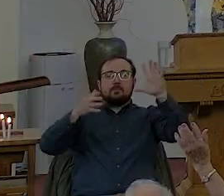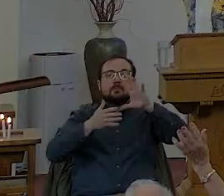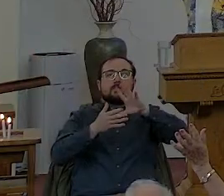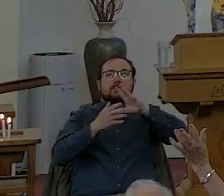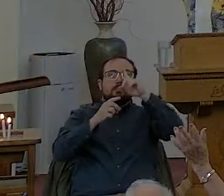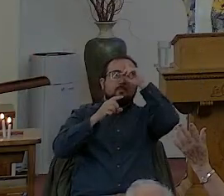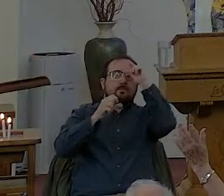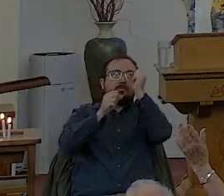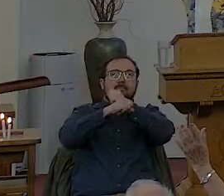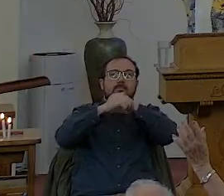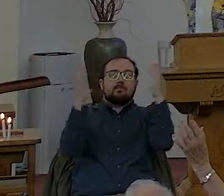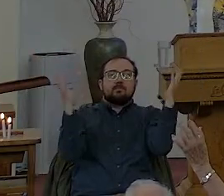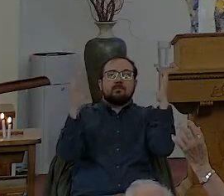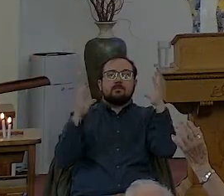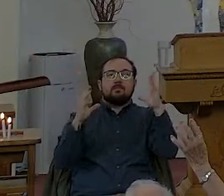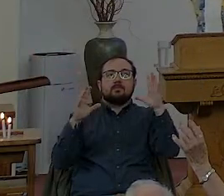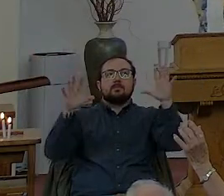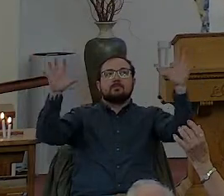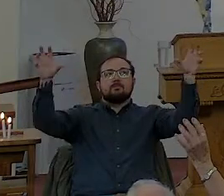up the warmth and light.